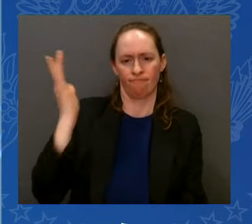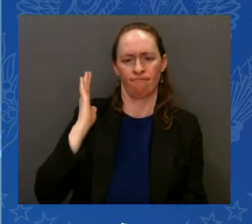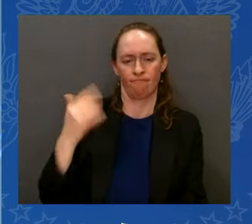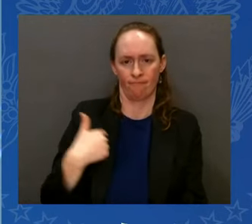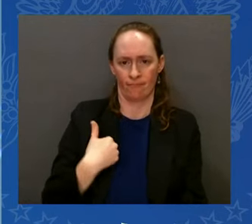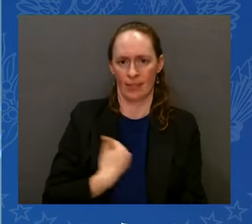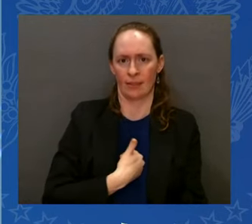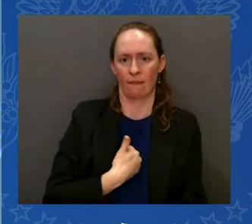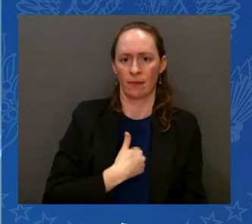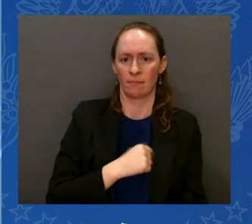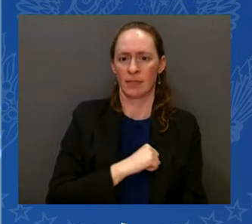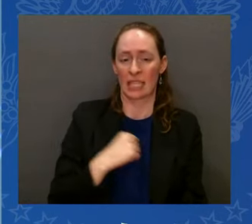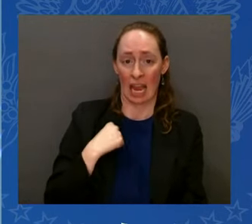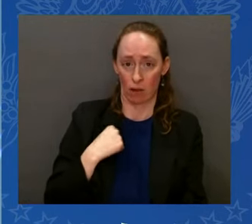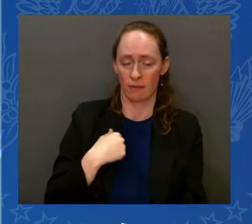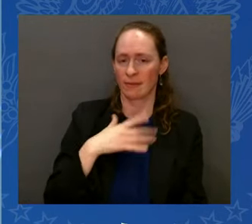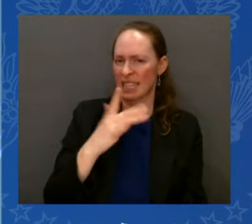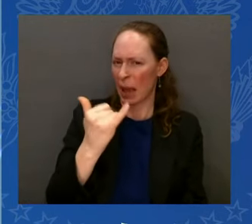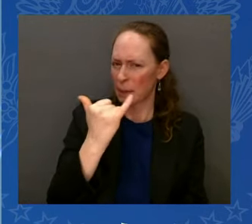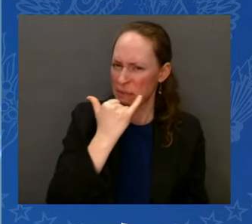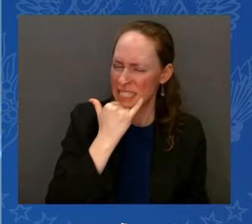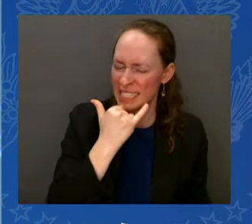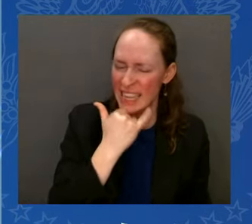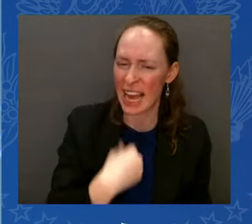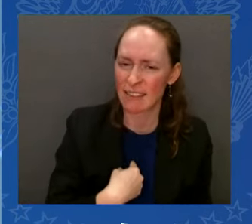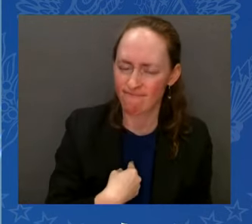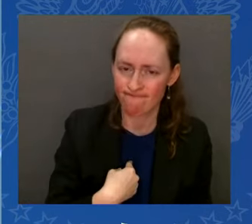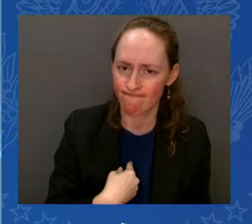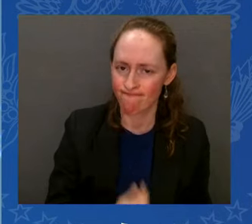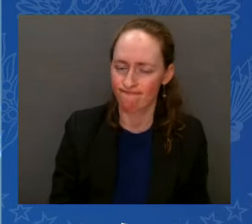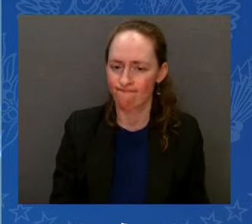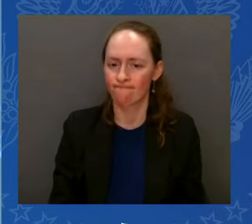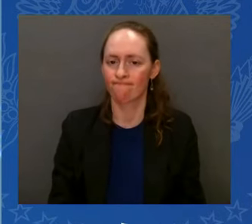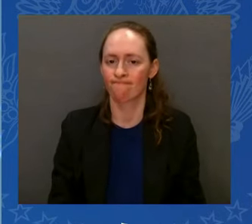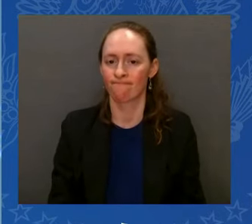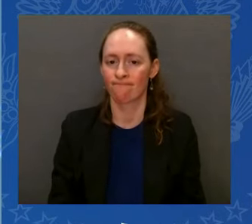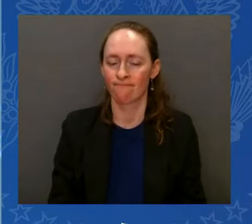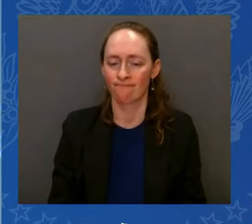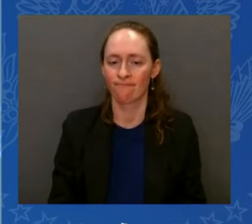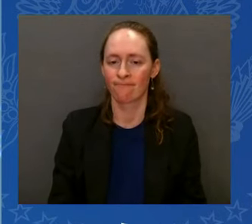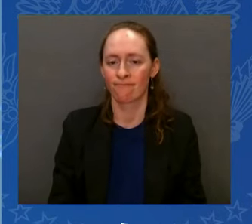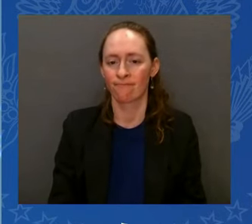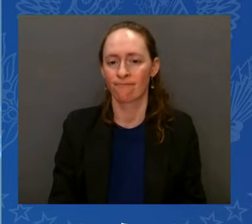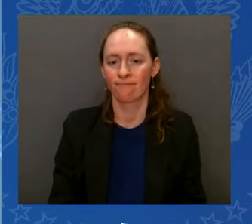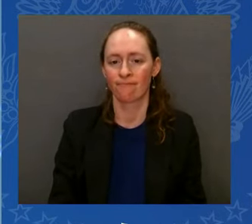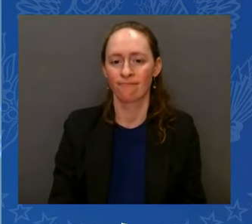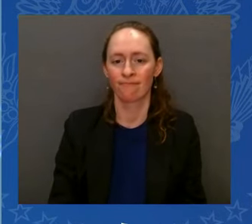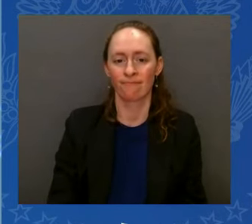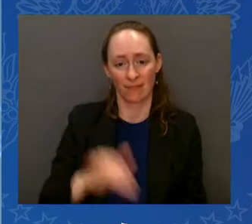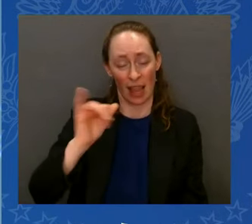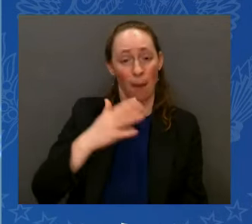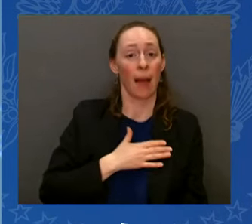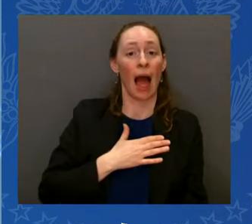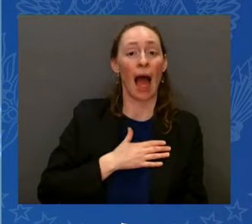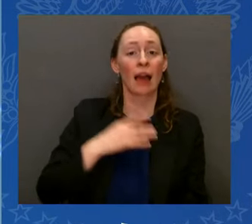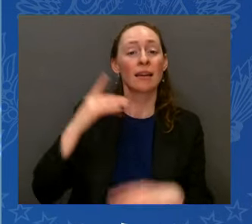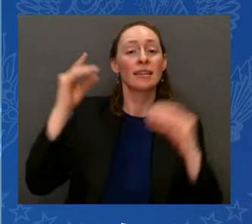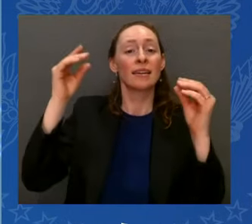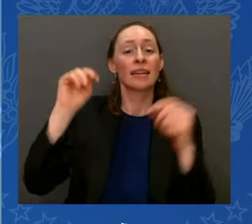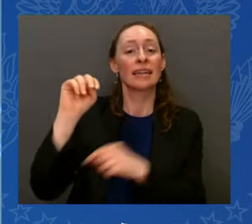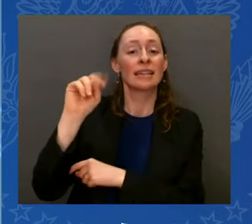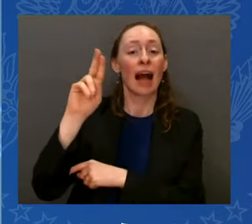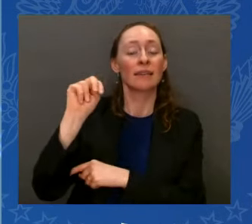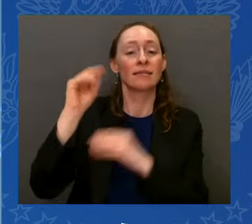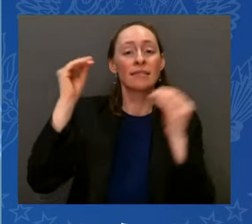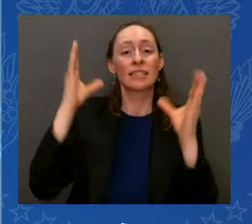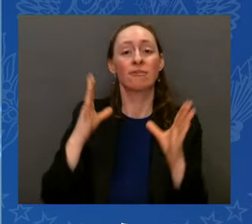things, like the nuns you say to me, the road to hell is paved with good intentions. Well, you know, one of the good intentions, I voted